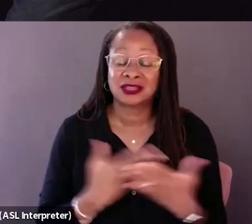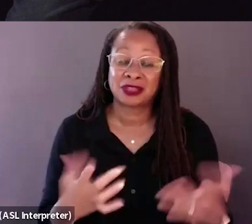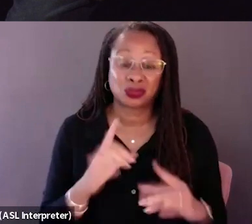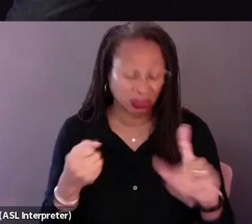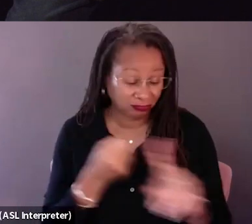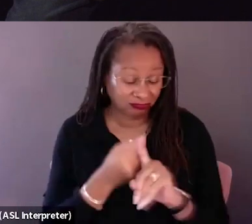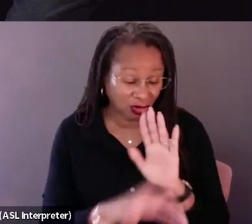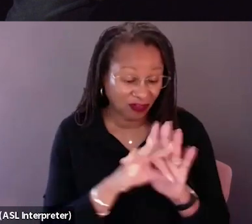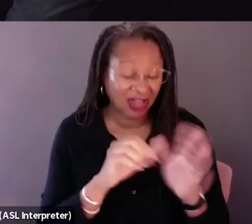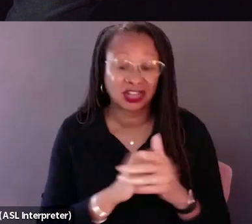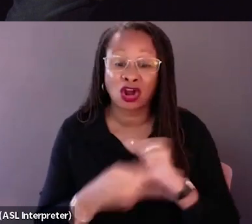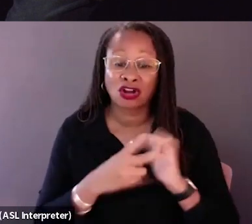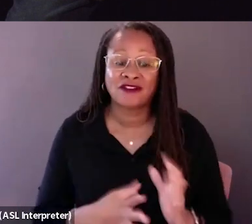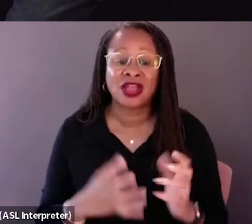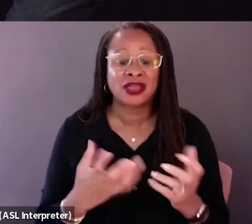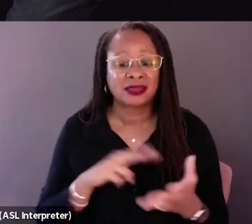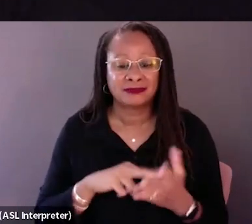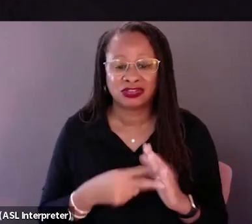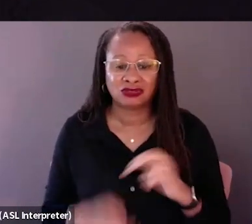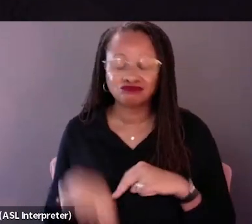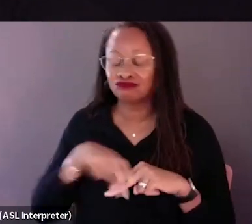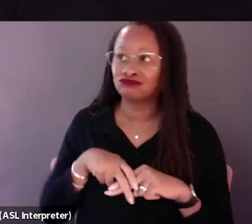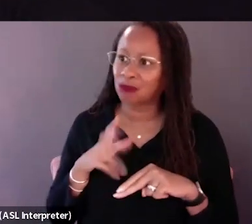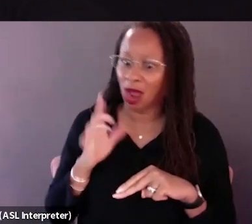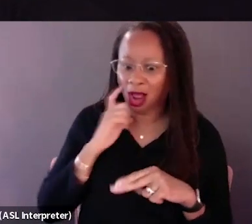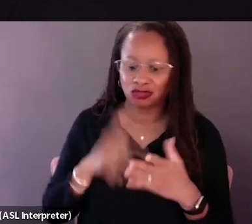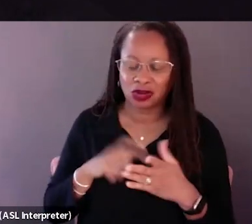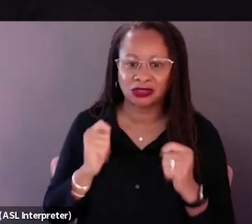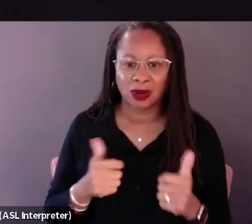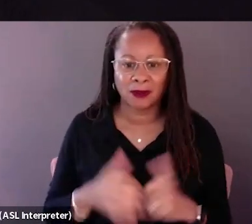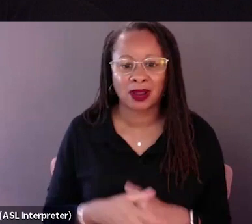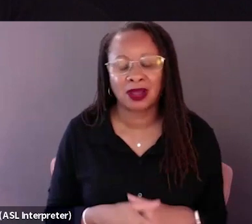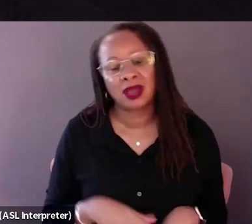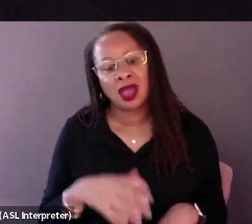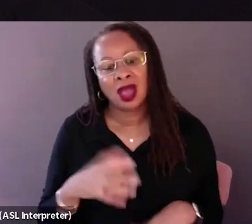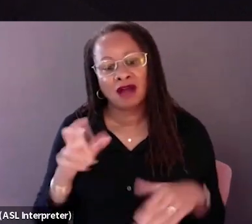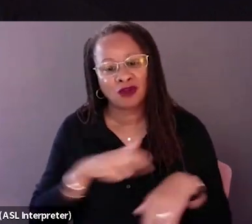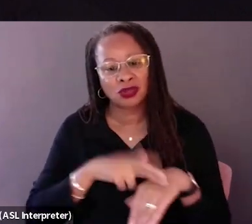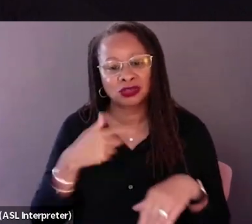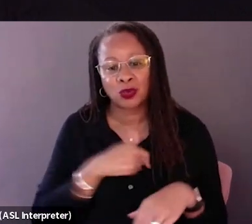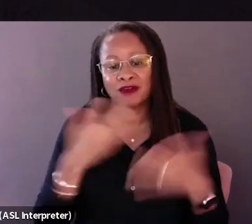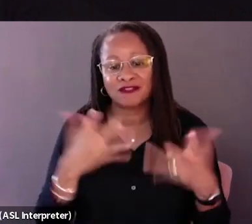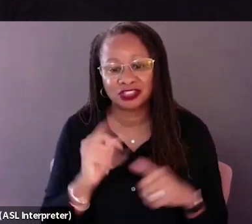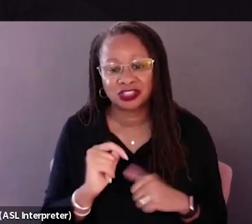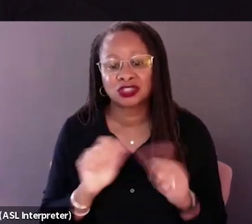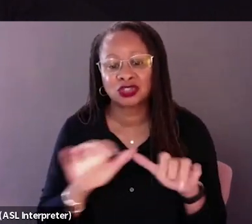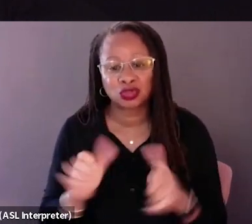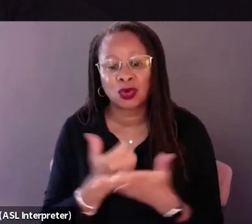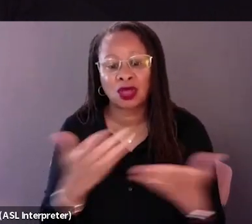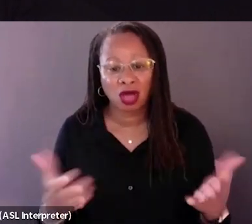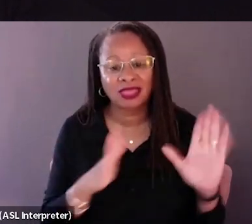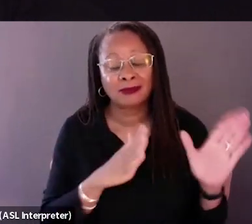make you, sit up. And, recently, of course, we were, finishing this and doing all of the plans for